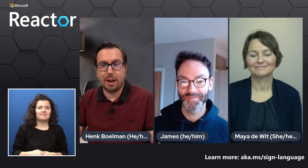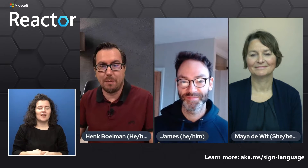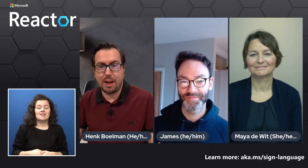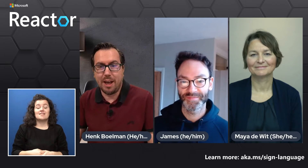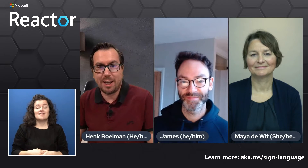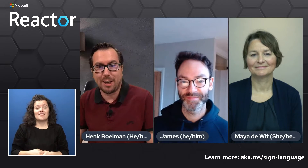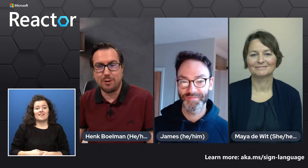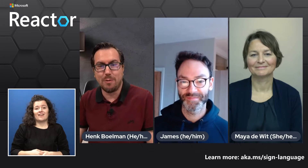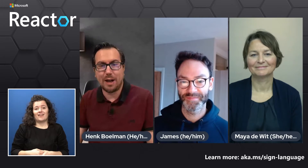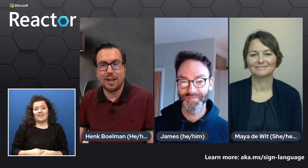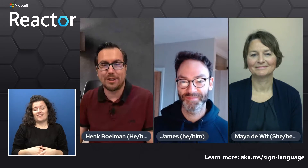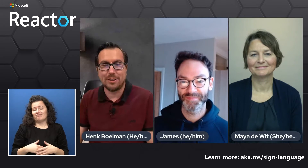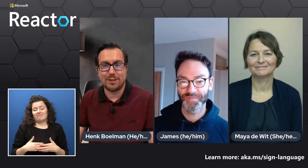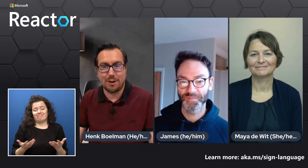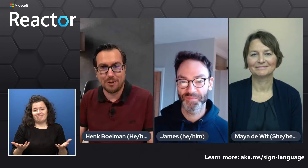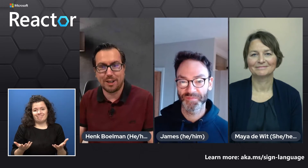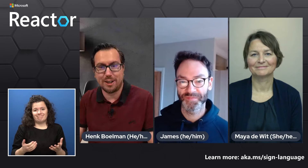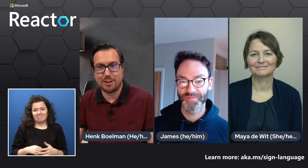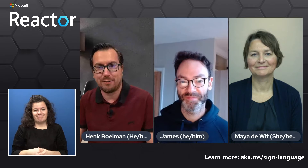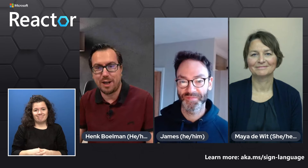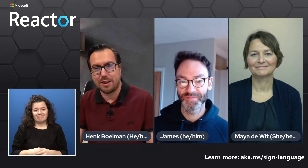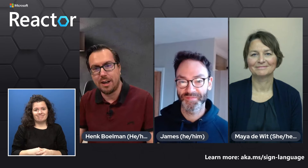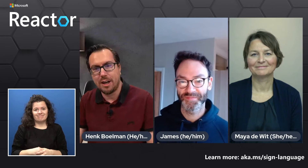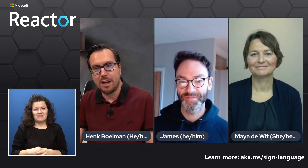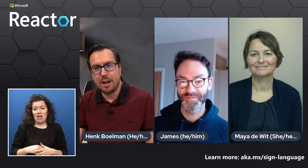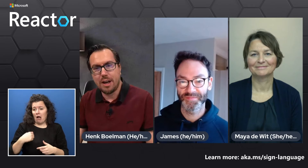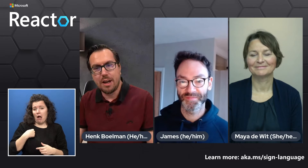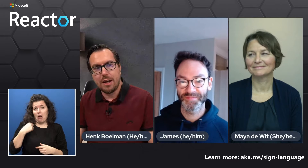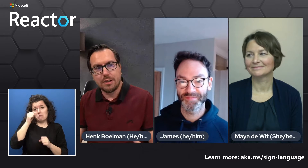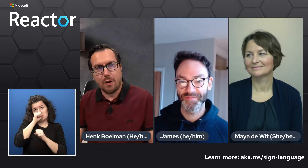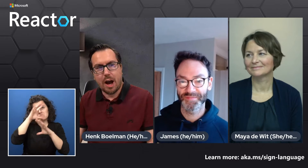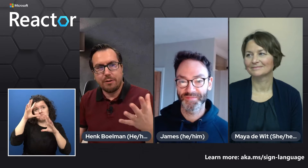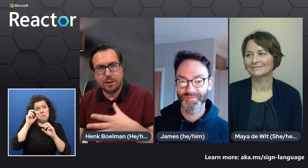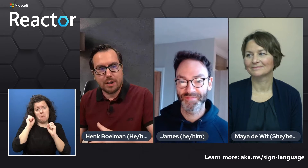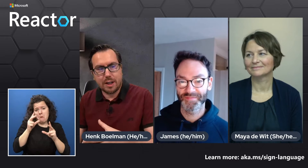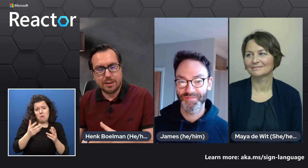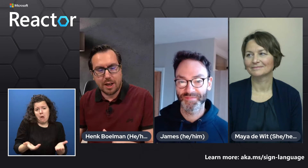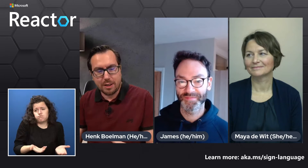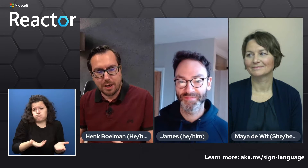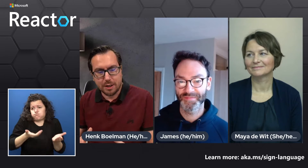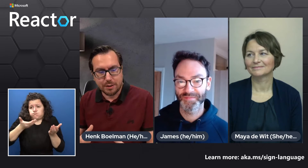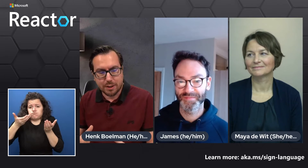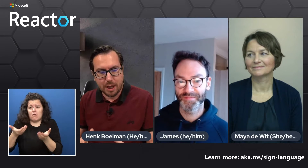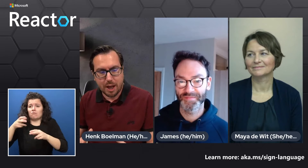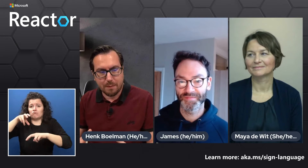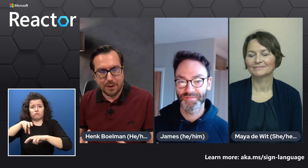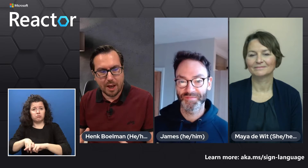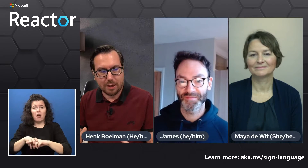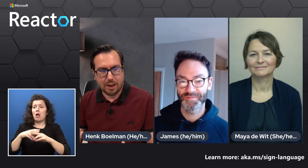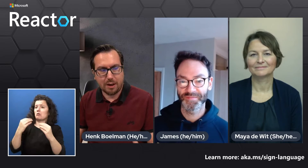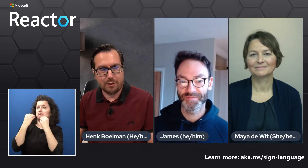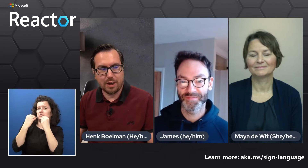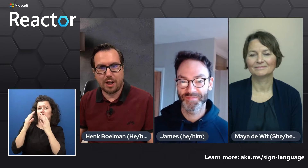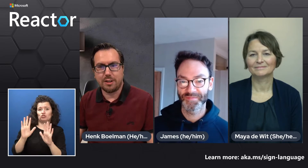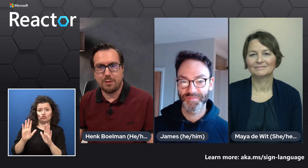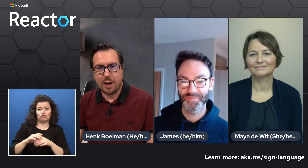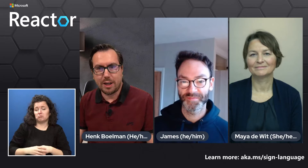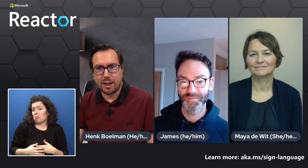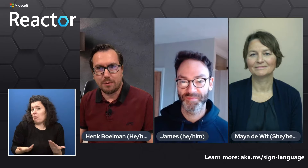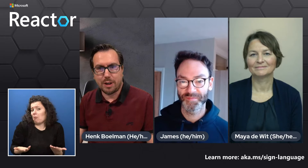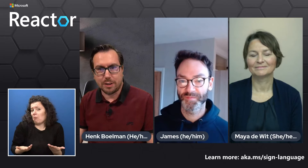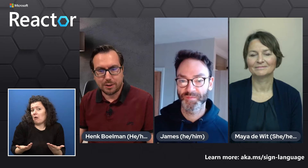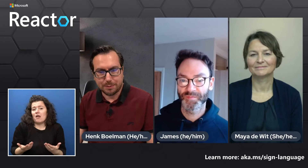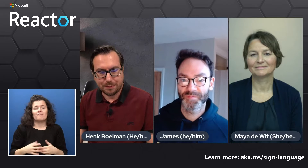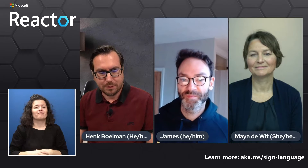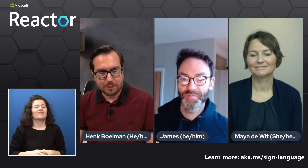I can do my lessons, so that's fine. So after like 10 years, I kind of realized why